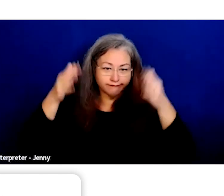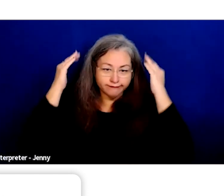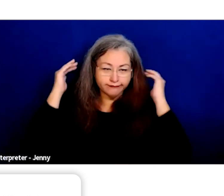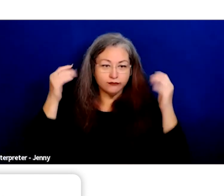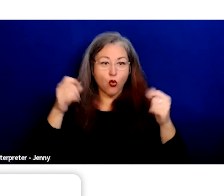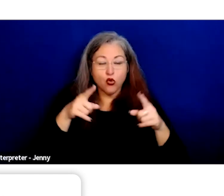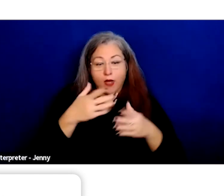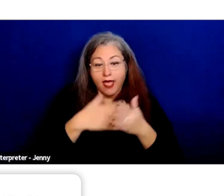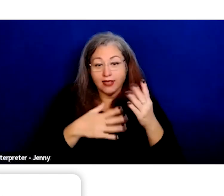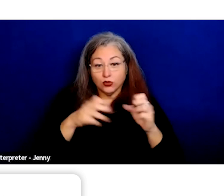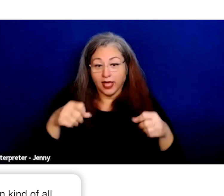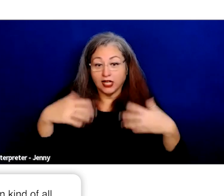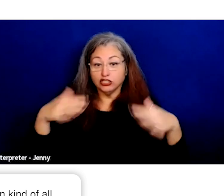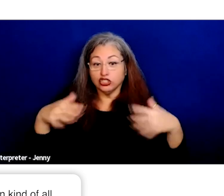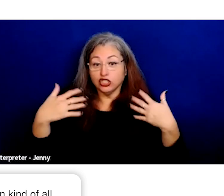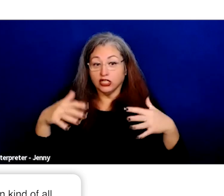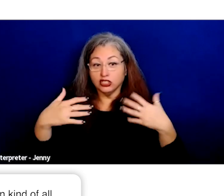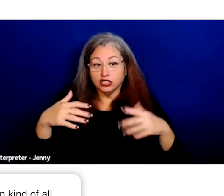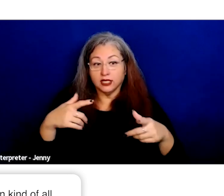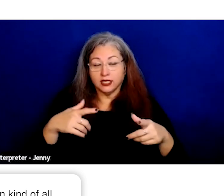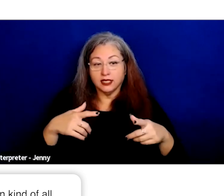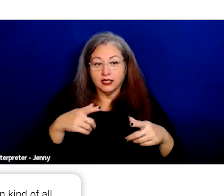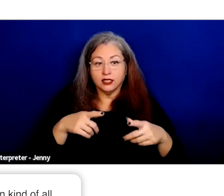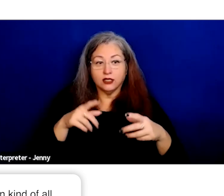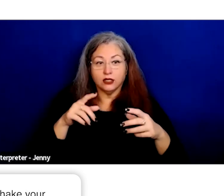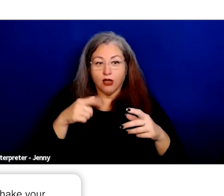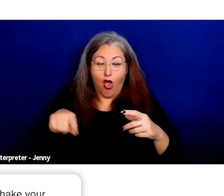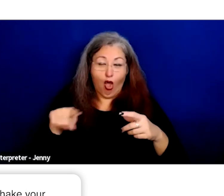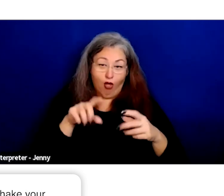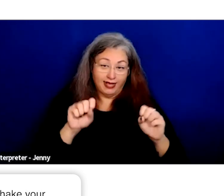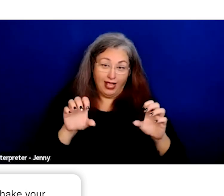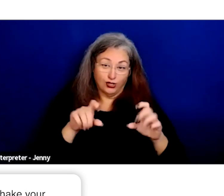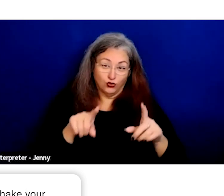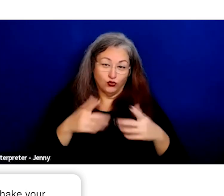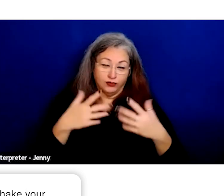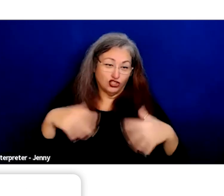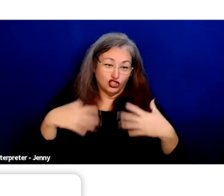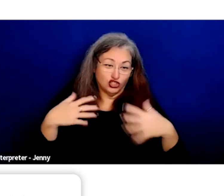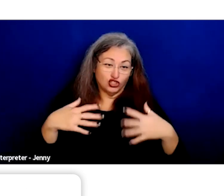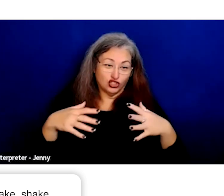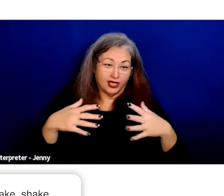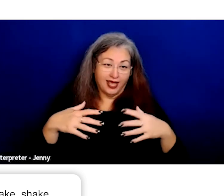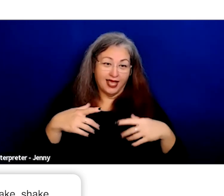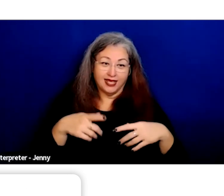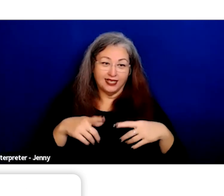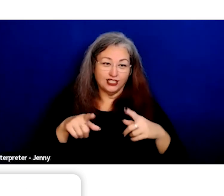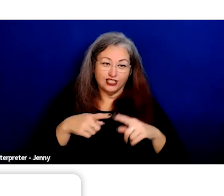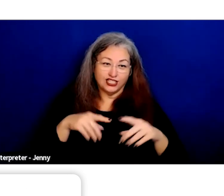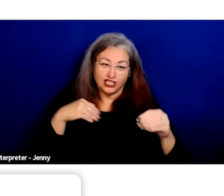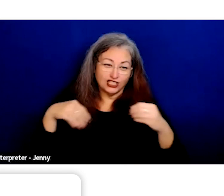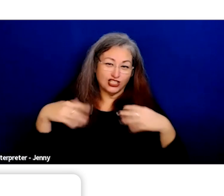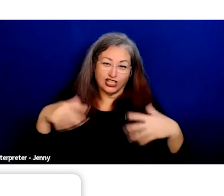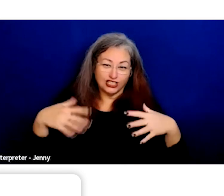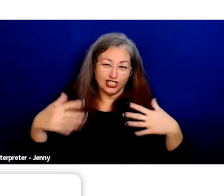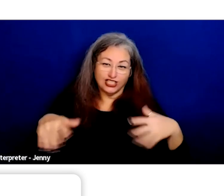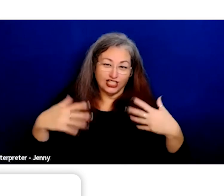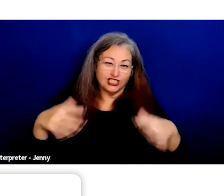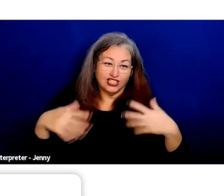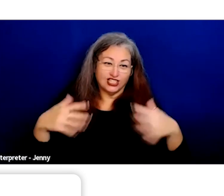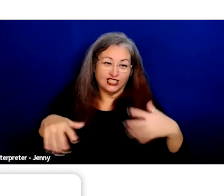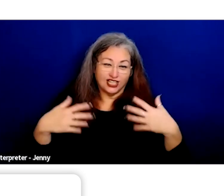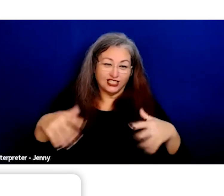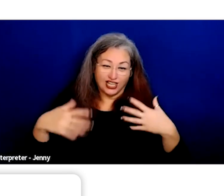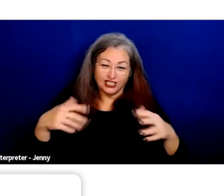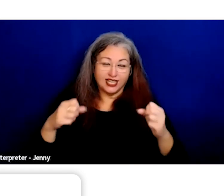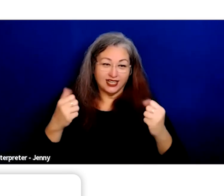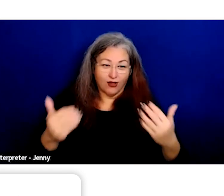shaking the hands like this. And if we want, we can kind of all do this. You could just shake your hands just like this. Just shake, shake, shake, shake, shake, shake, shake, shake, shake, shake, shake,